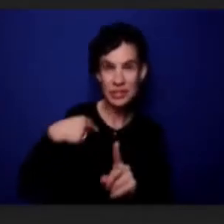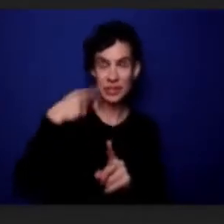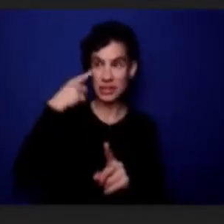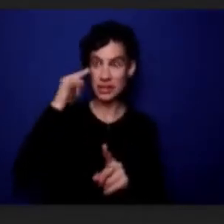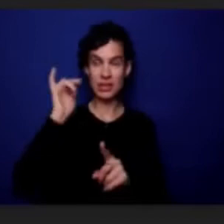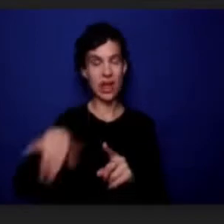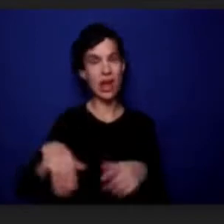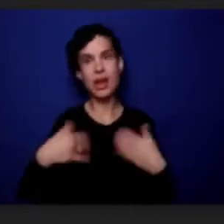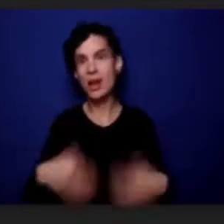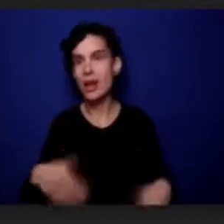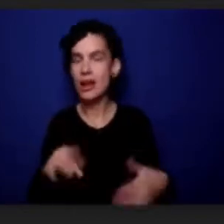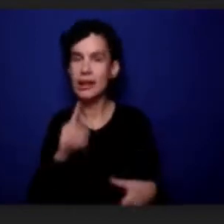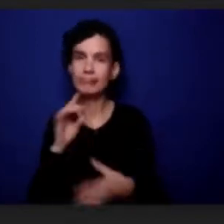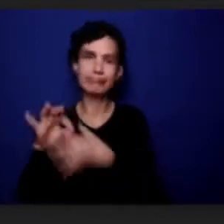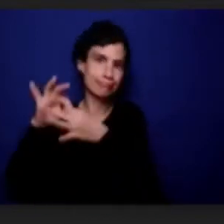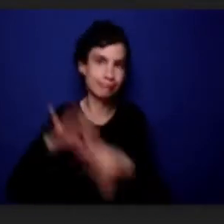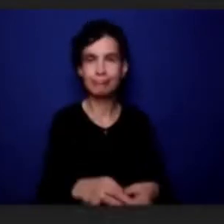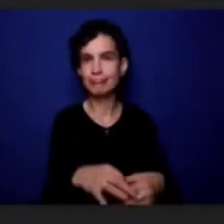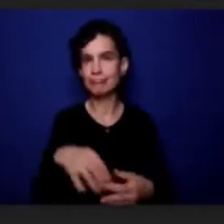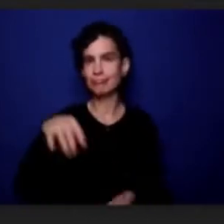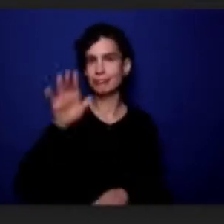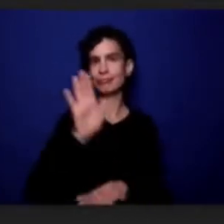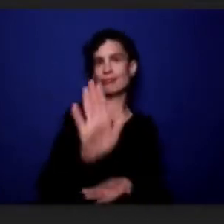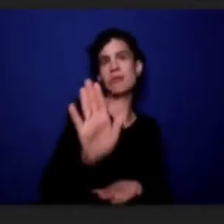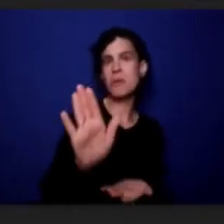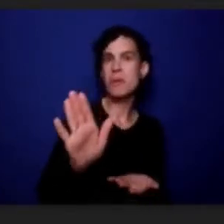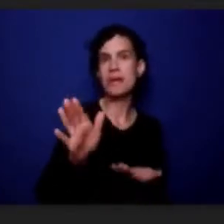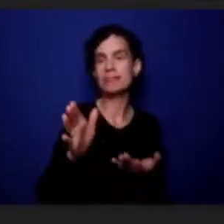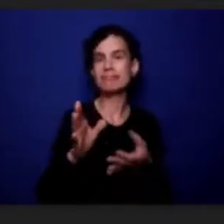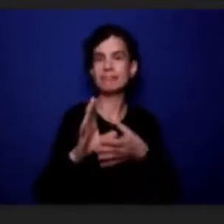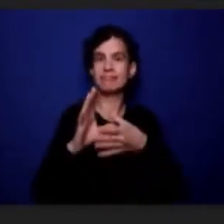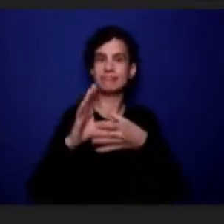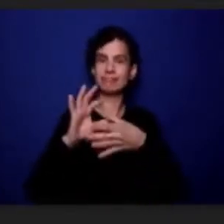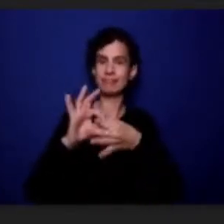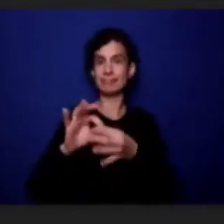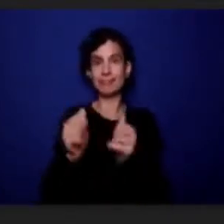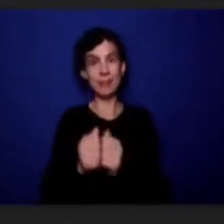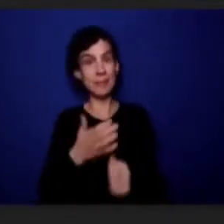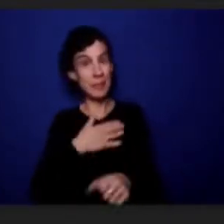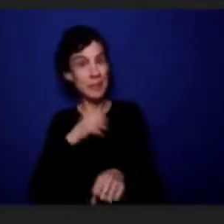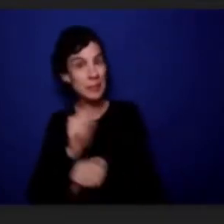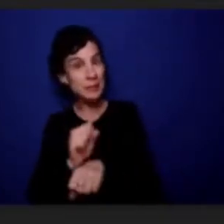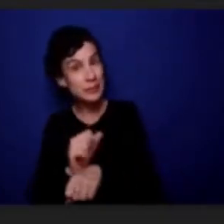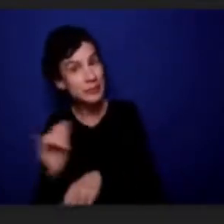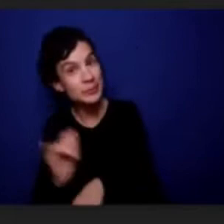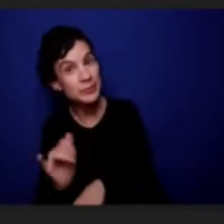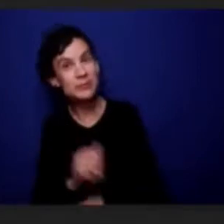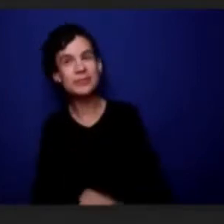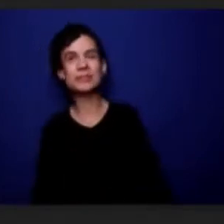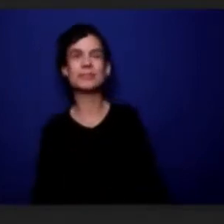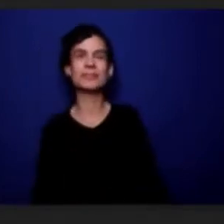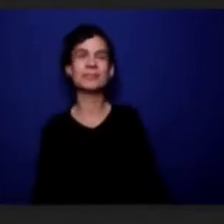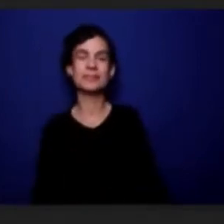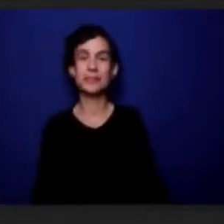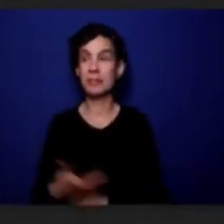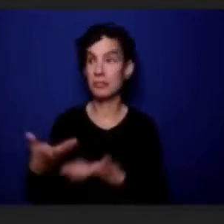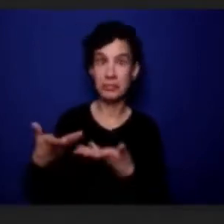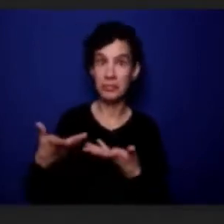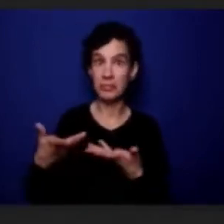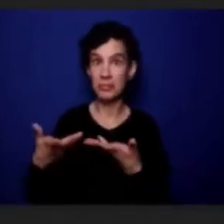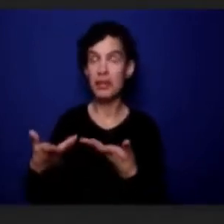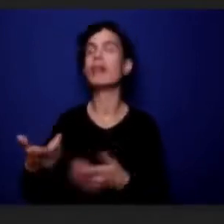a piece of visual media, but that nonetheless have their own histories. I thought that was relevant.